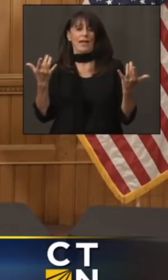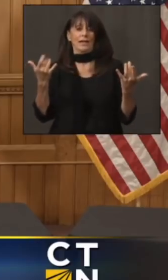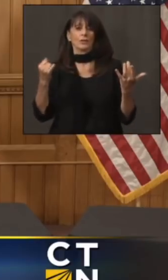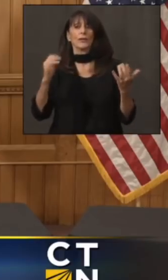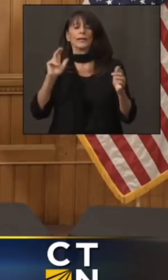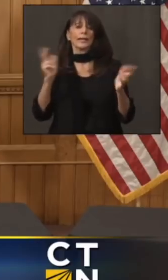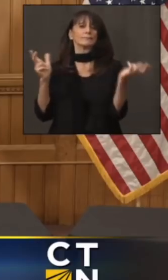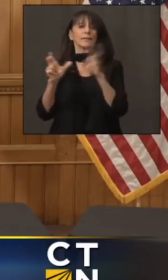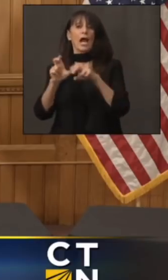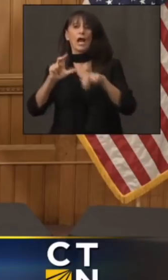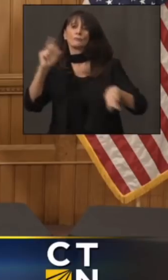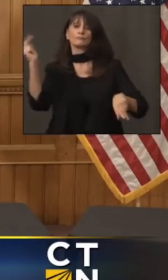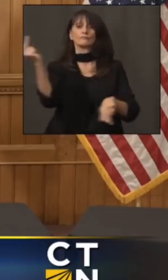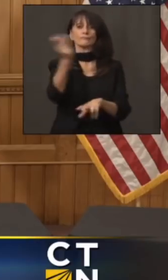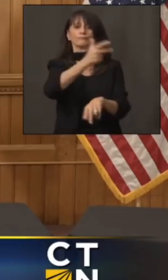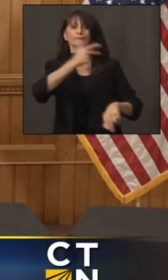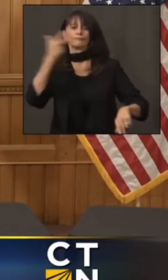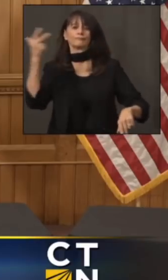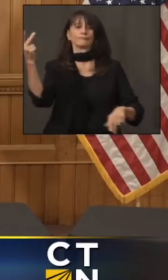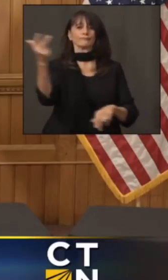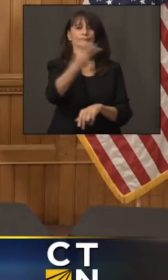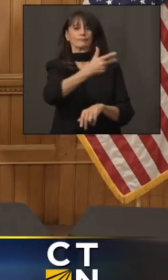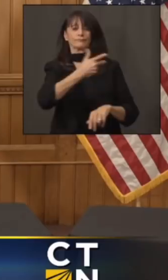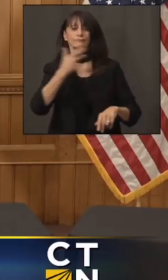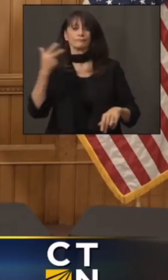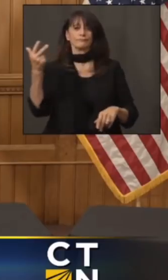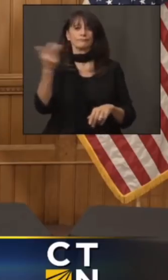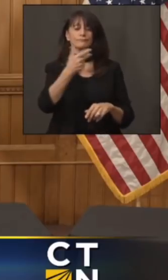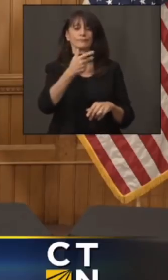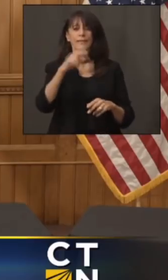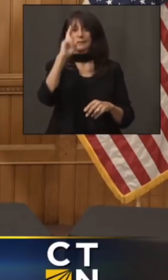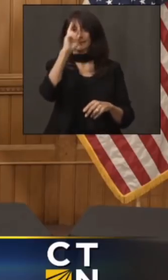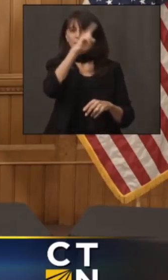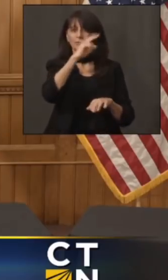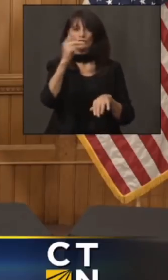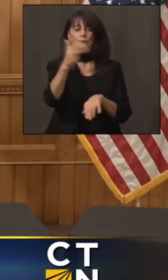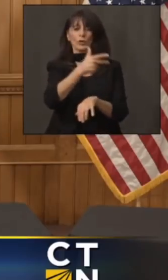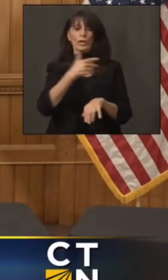victory lap and his armored vehicle around the hospital?